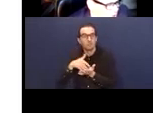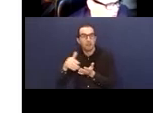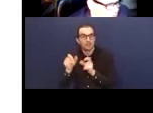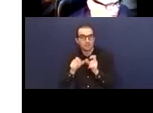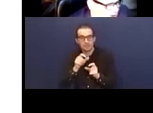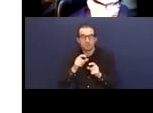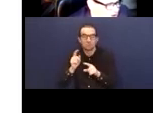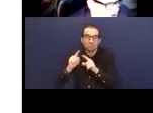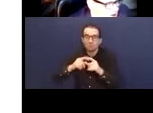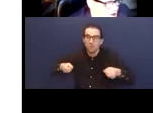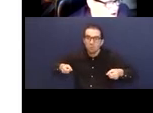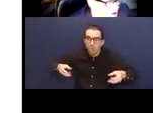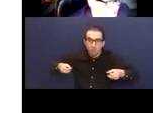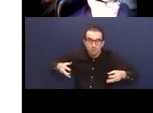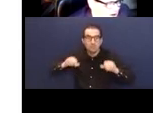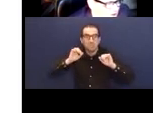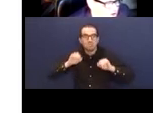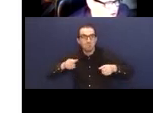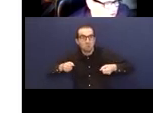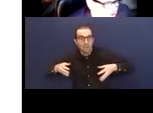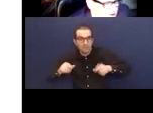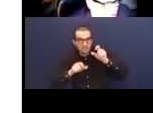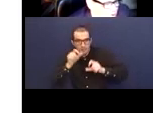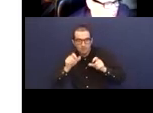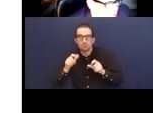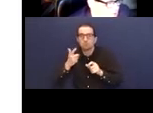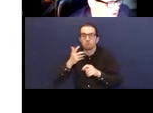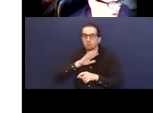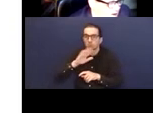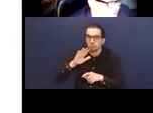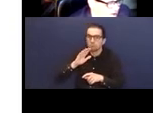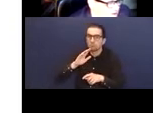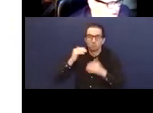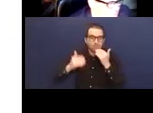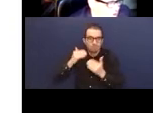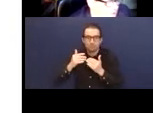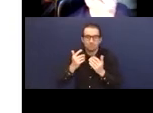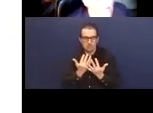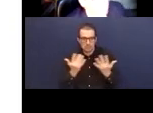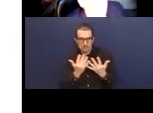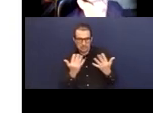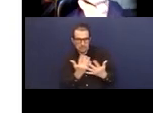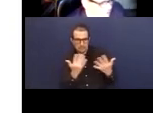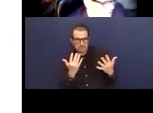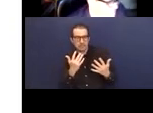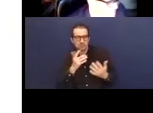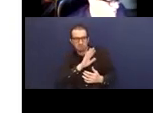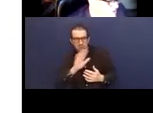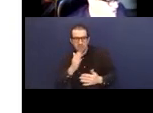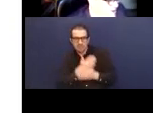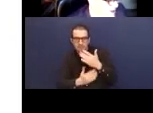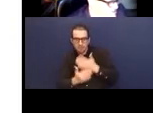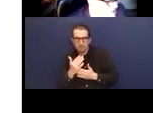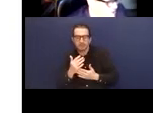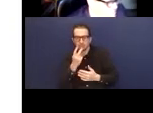the world population. From adults to children, it's also important to underline the facts that some people have multiple impairments.